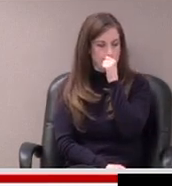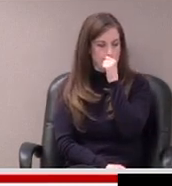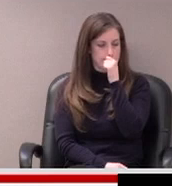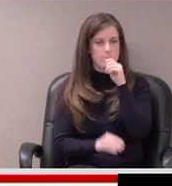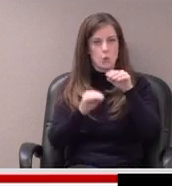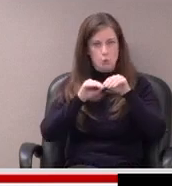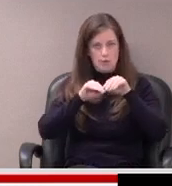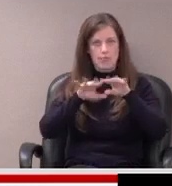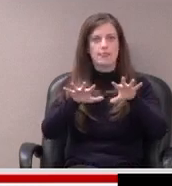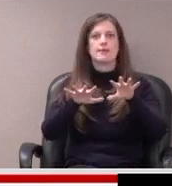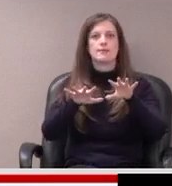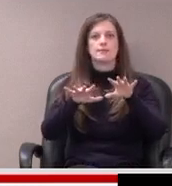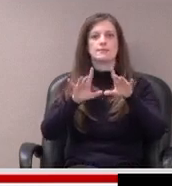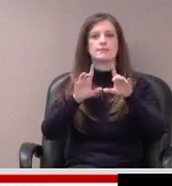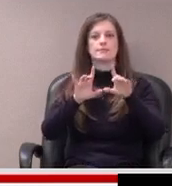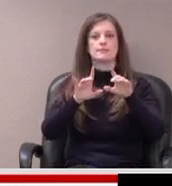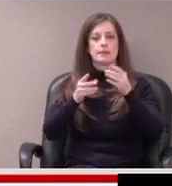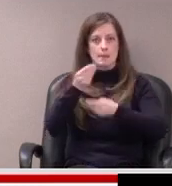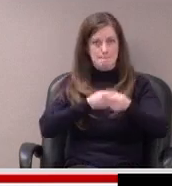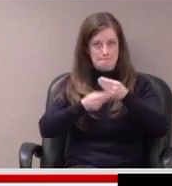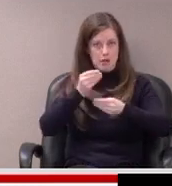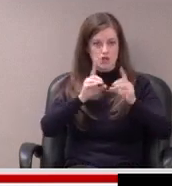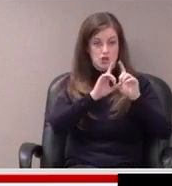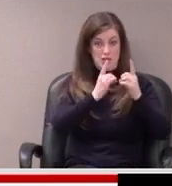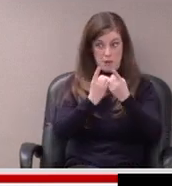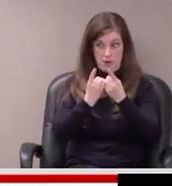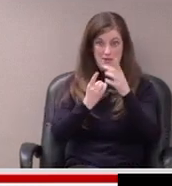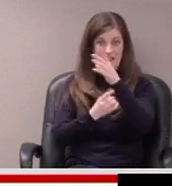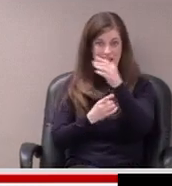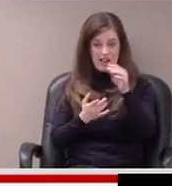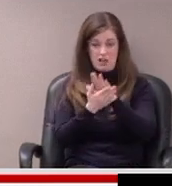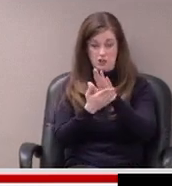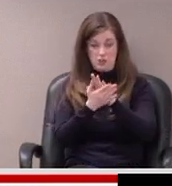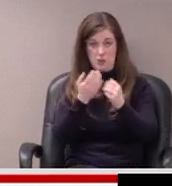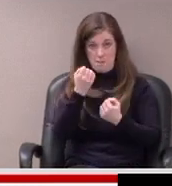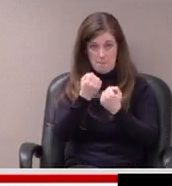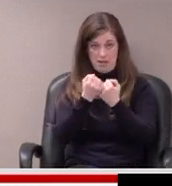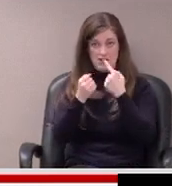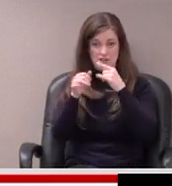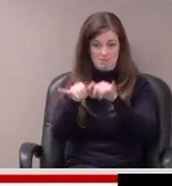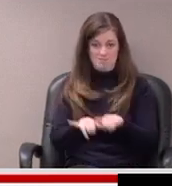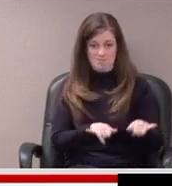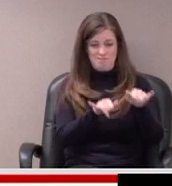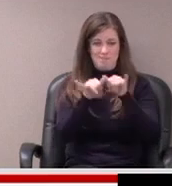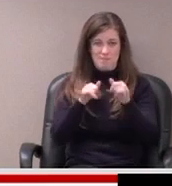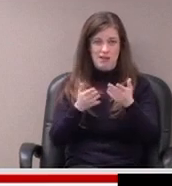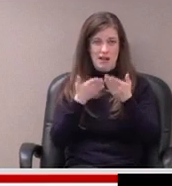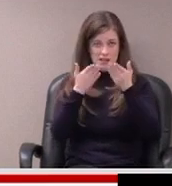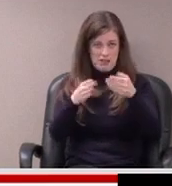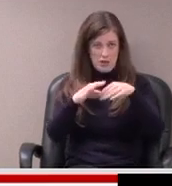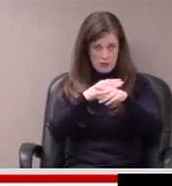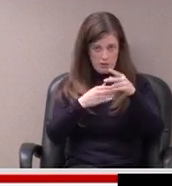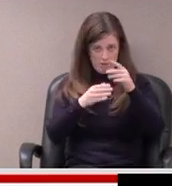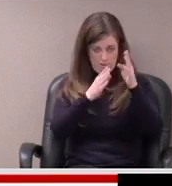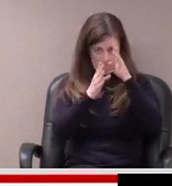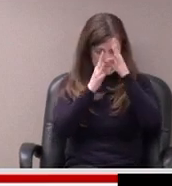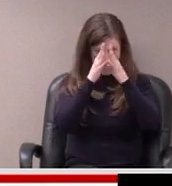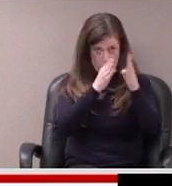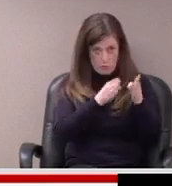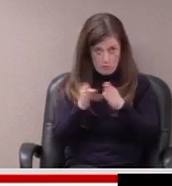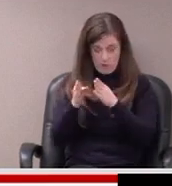release the budgets to the departments and to the schools based on the standard allocation formula and the projections that you